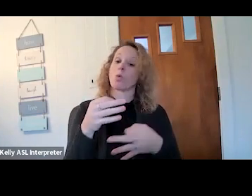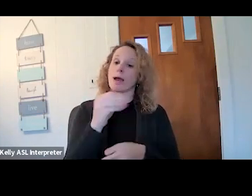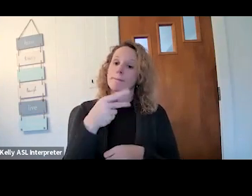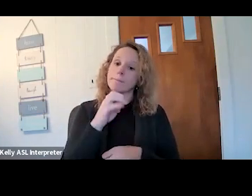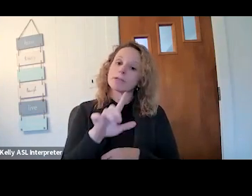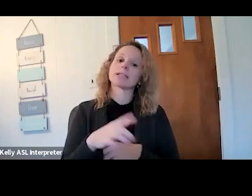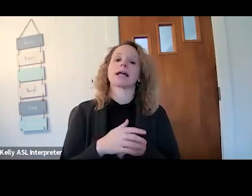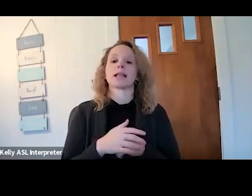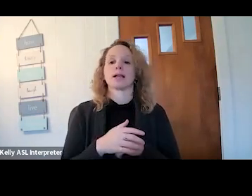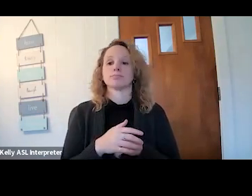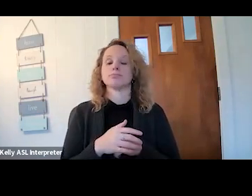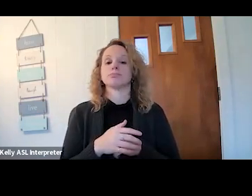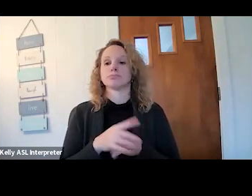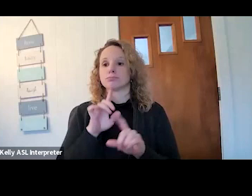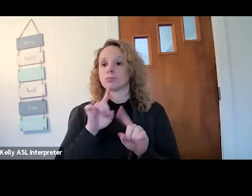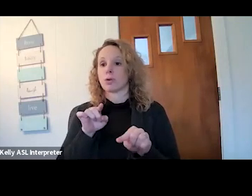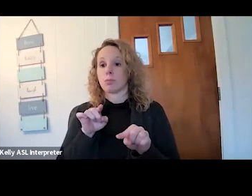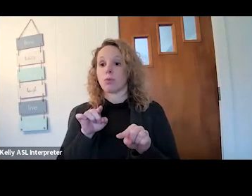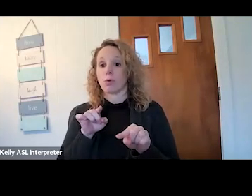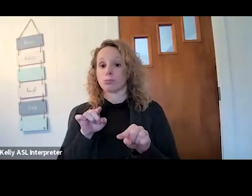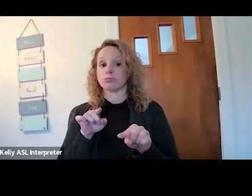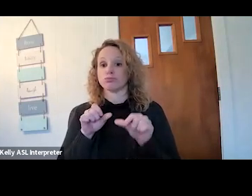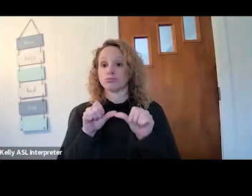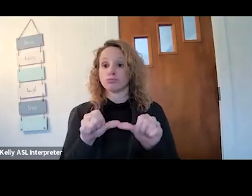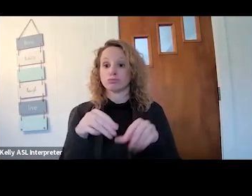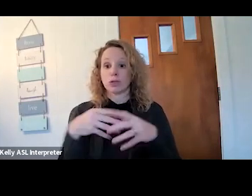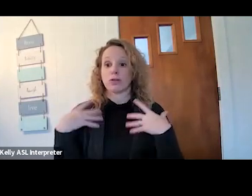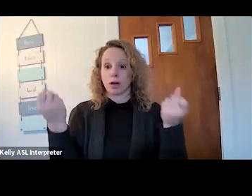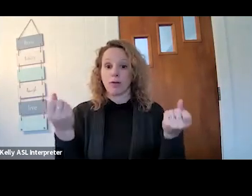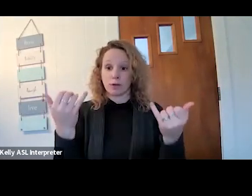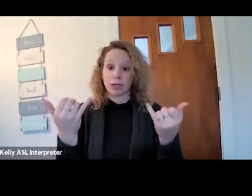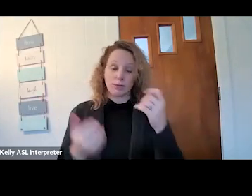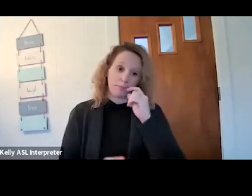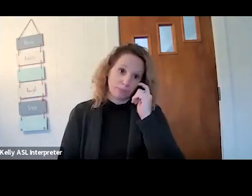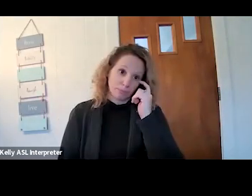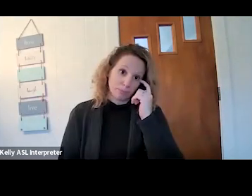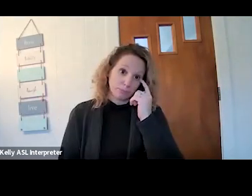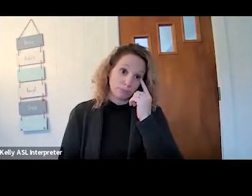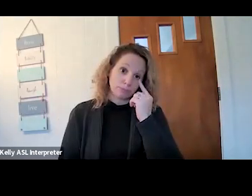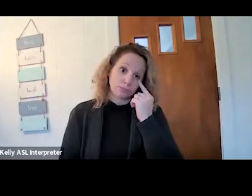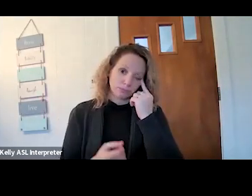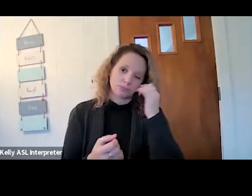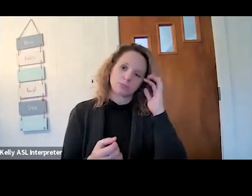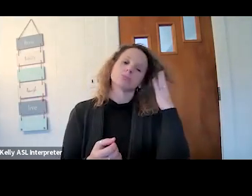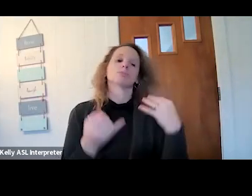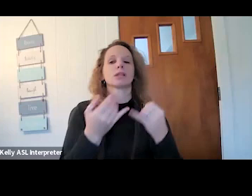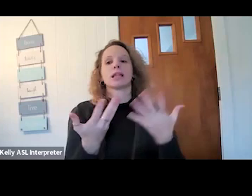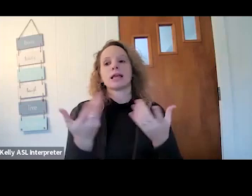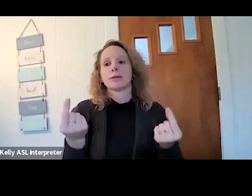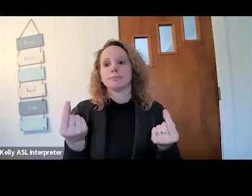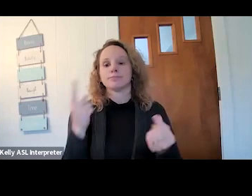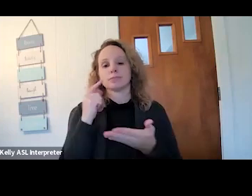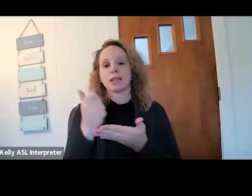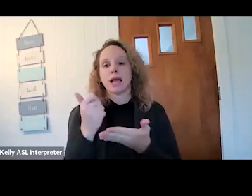were able to report that she remains in recovery at this time. And the last thing that you can do to